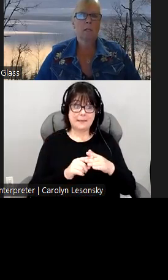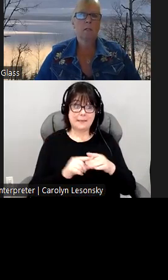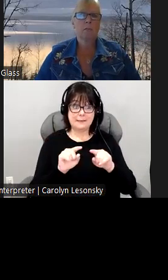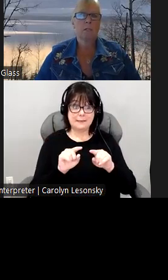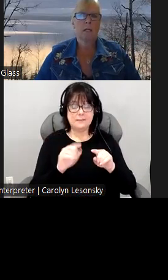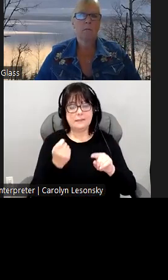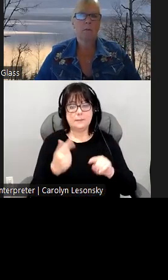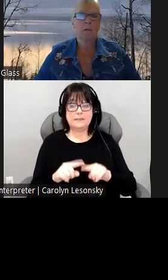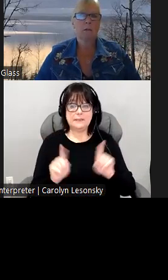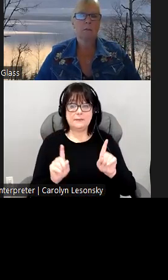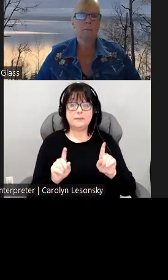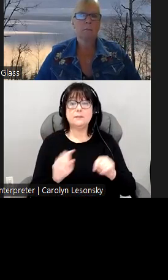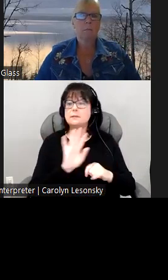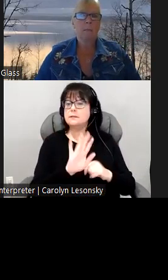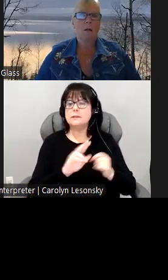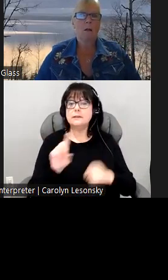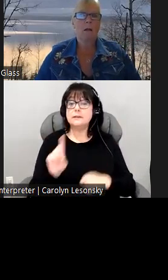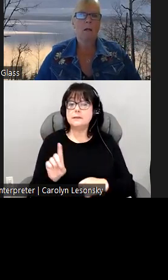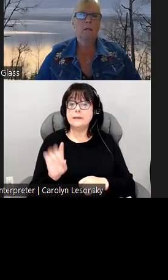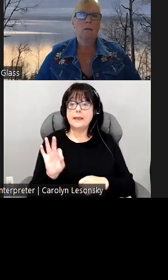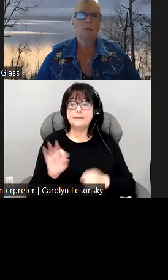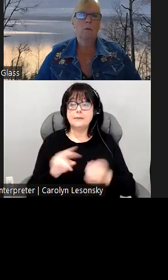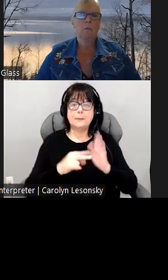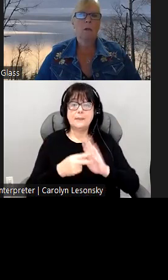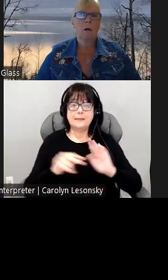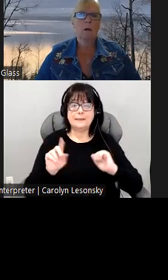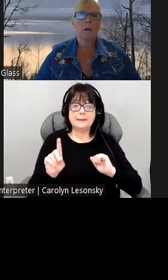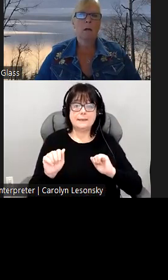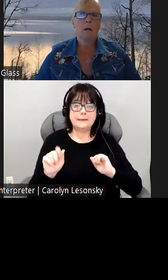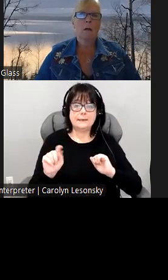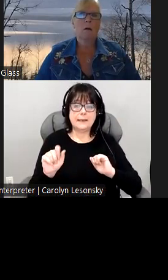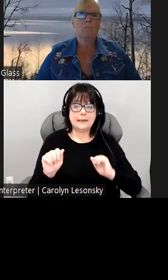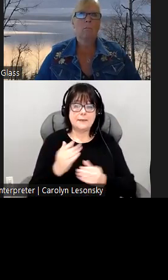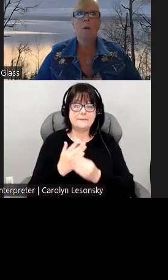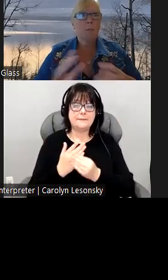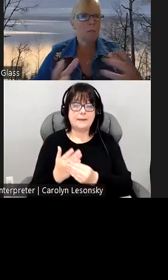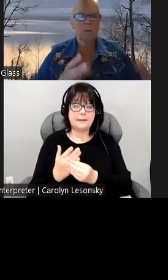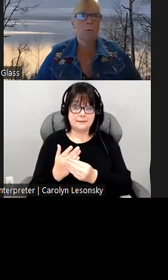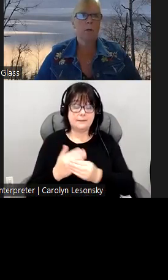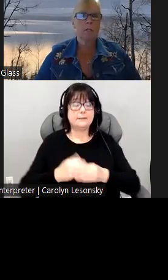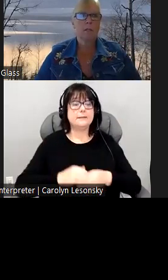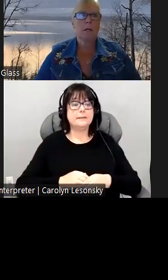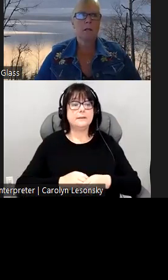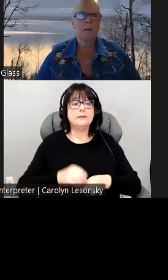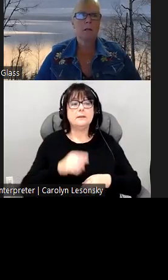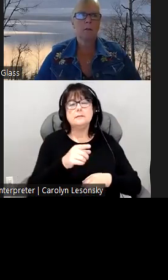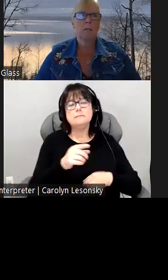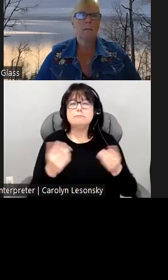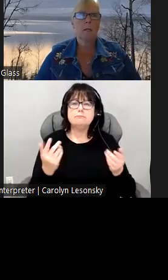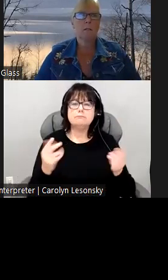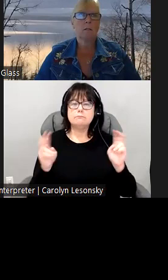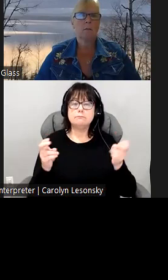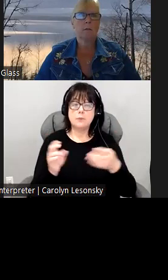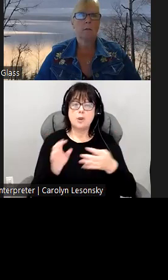DF stands for data files. And those are optional reports that your